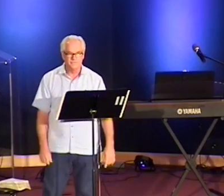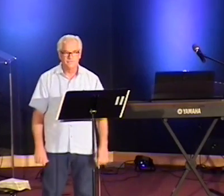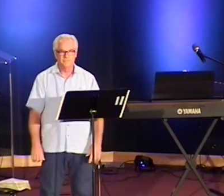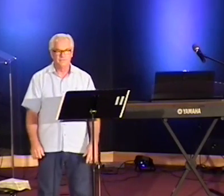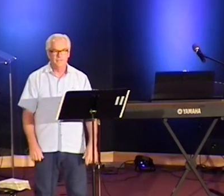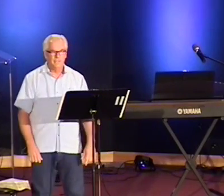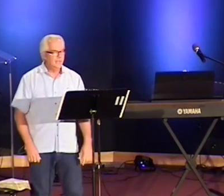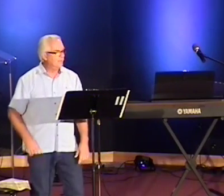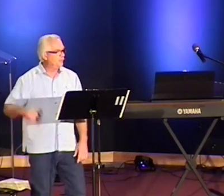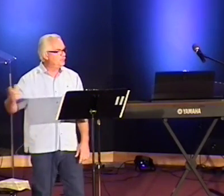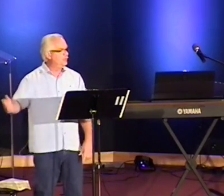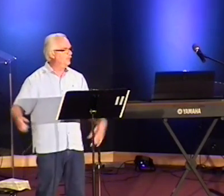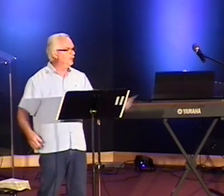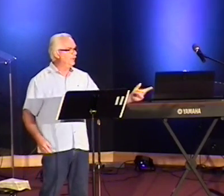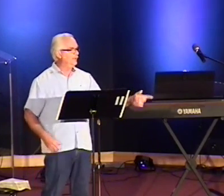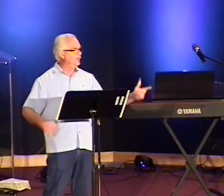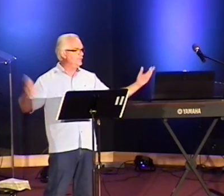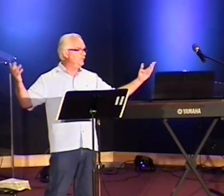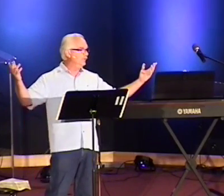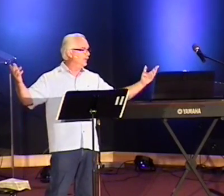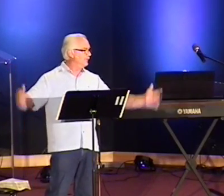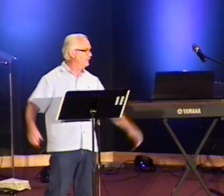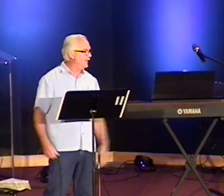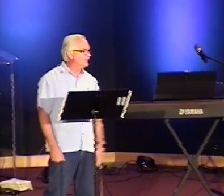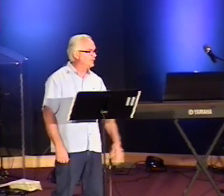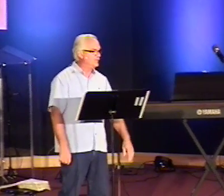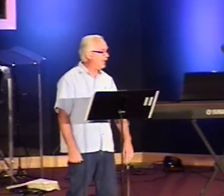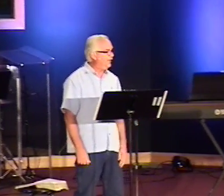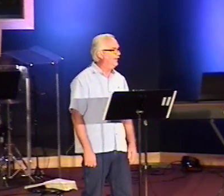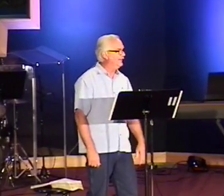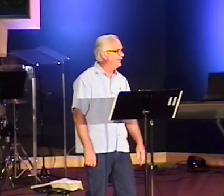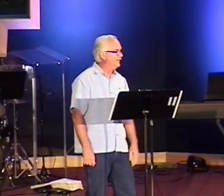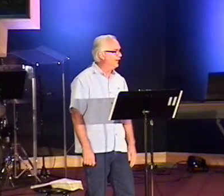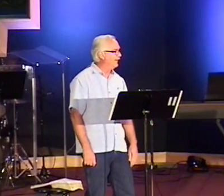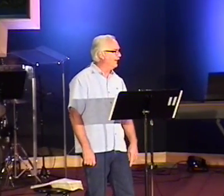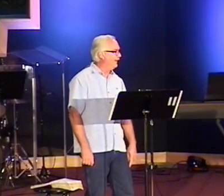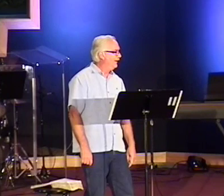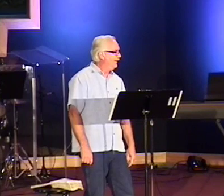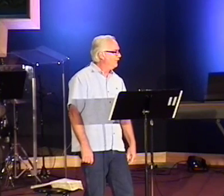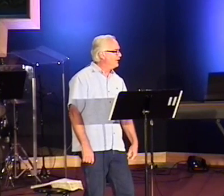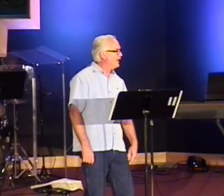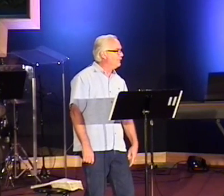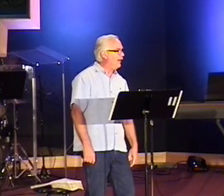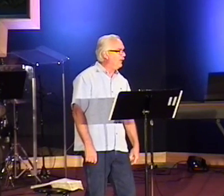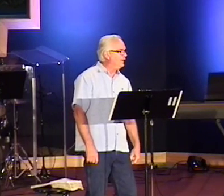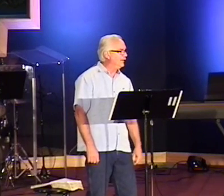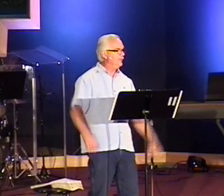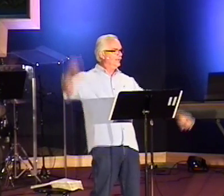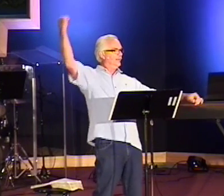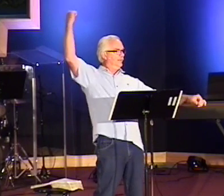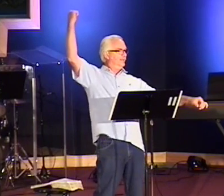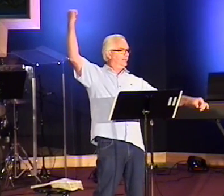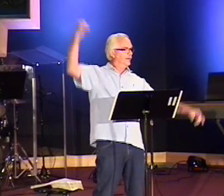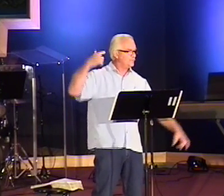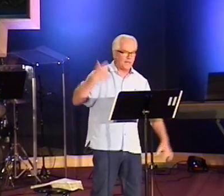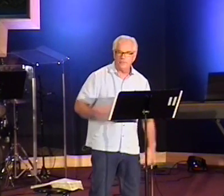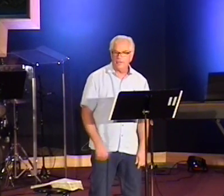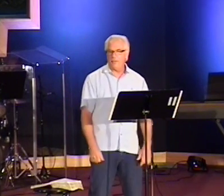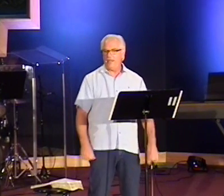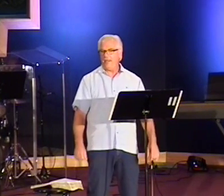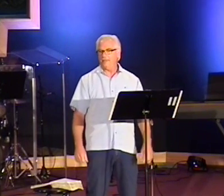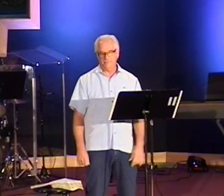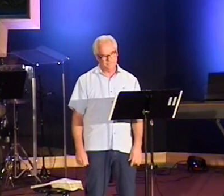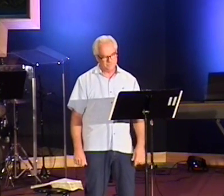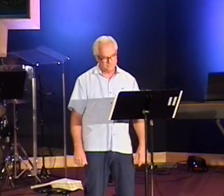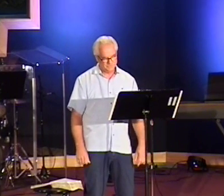sleeping. And I told Judy, if anybody comes in, you're going to have to save us because I can't. All right. By the time I wake up, you know, the gun's probably right